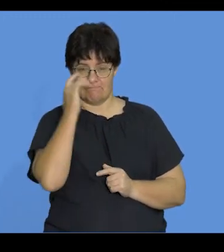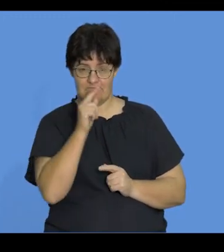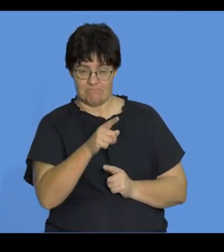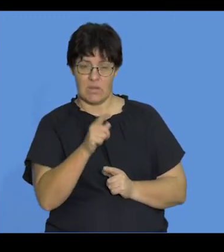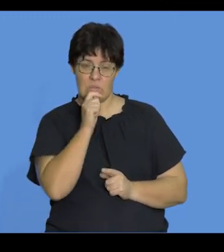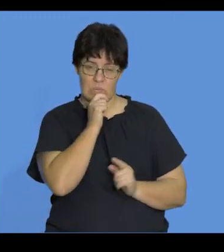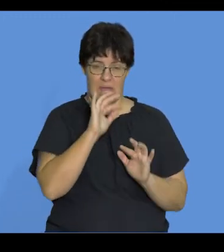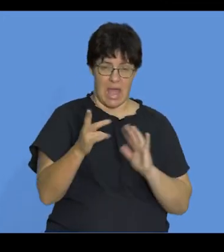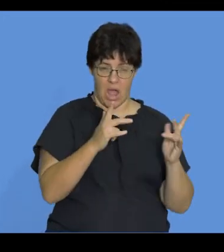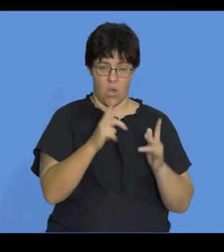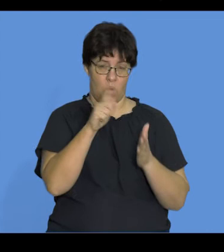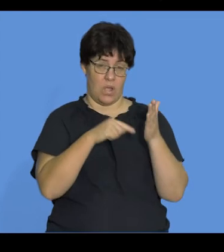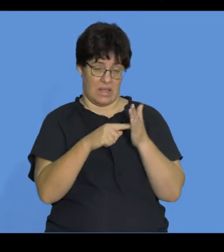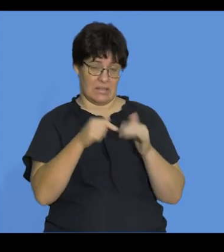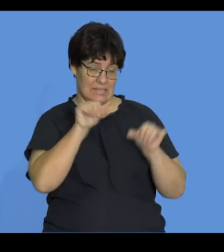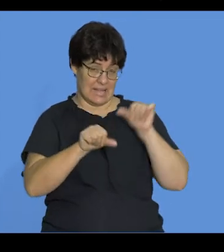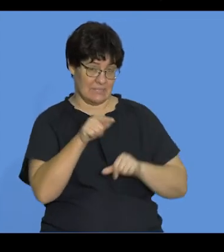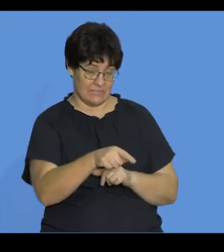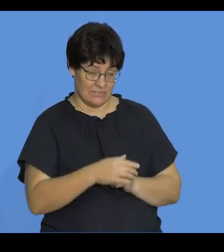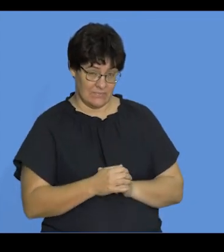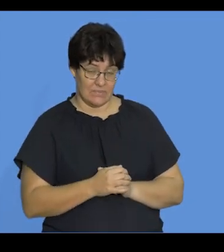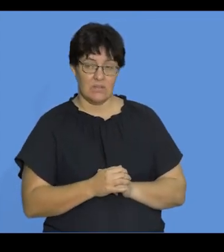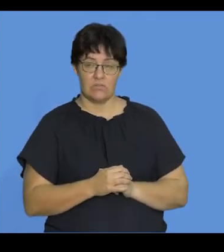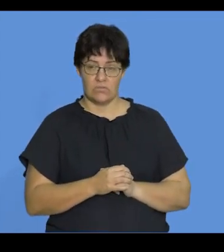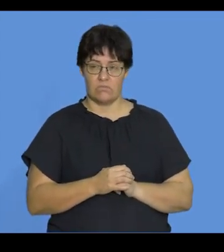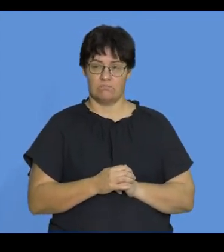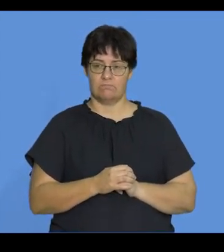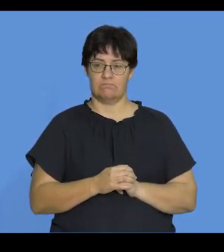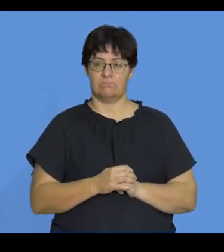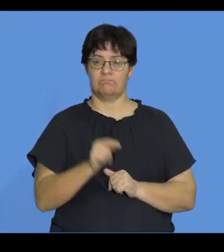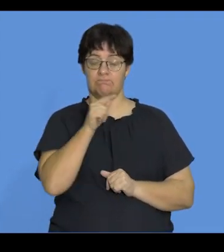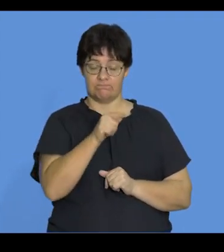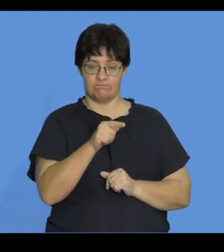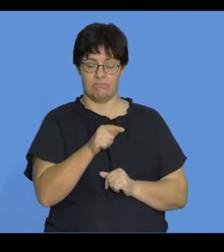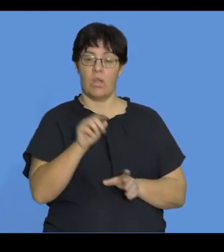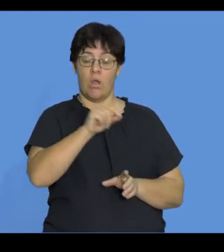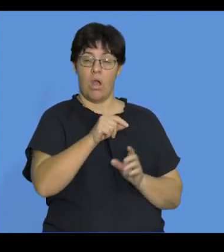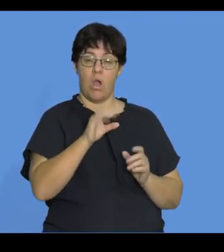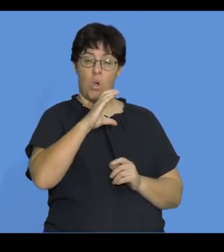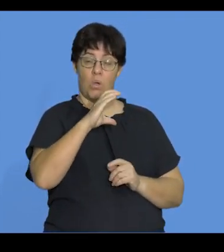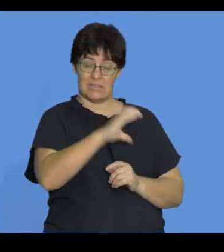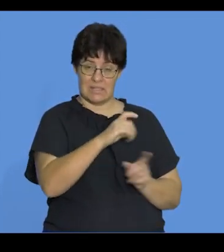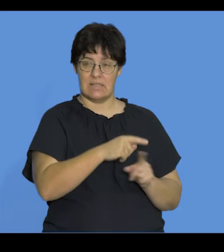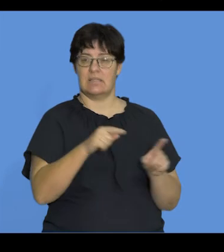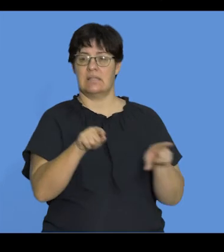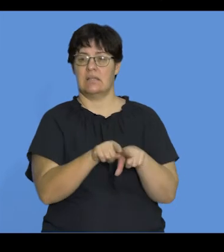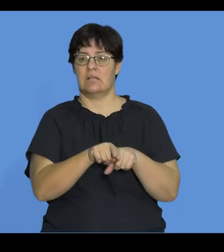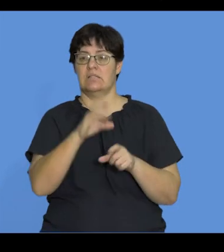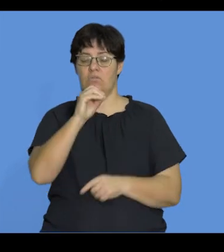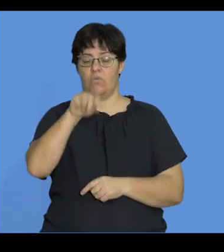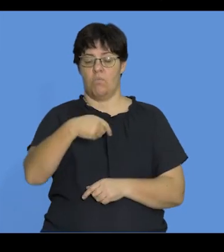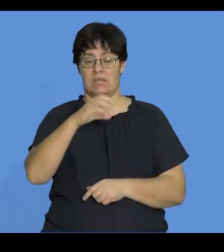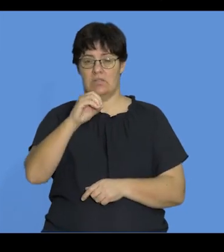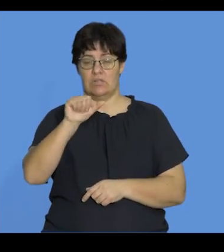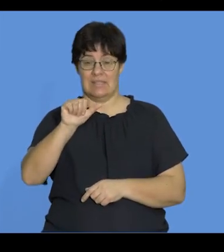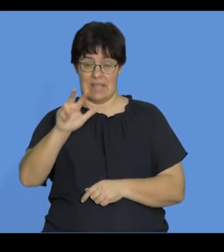with the use of the scientific calculator, okay? So the concentration as a decimal fraction is 0.068,